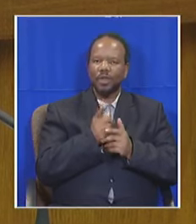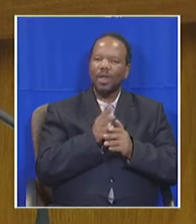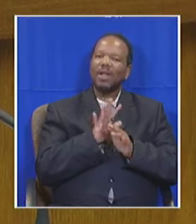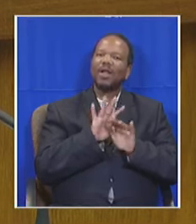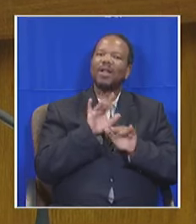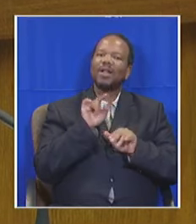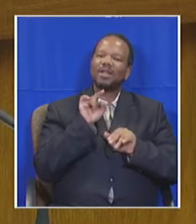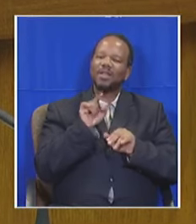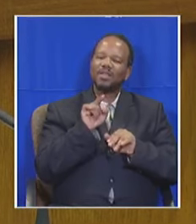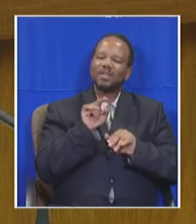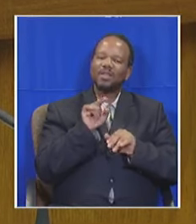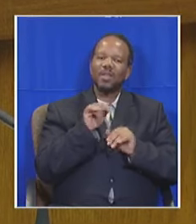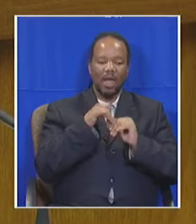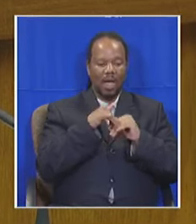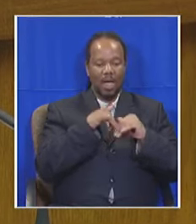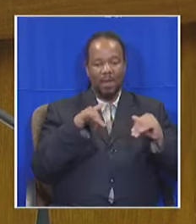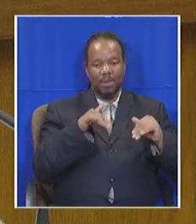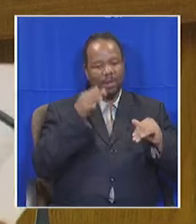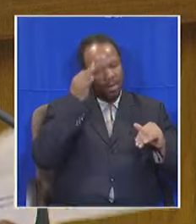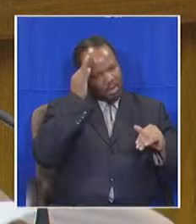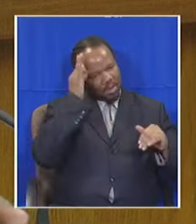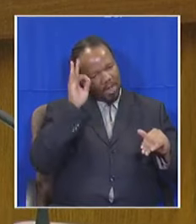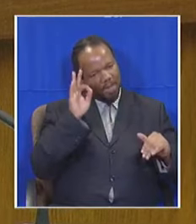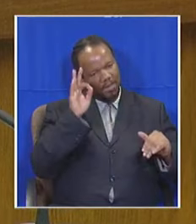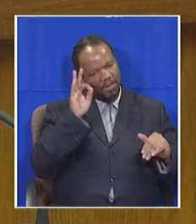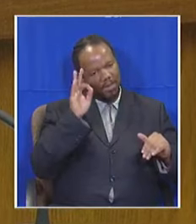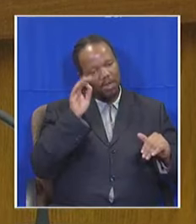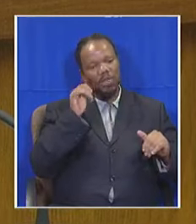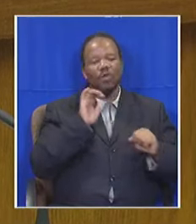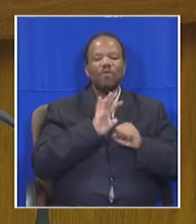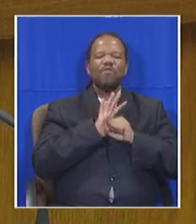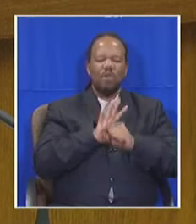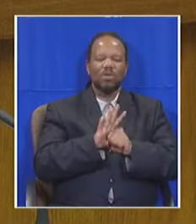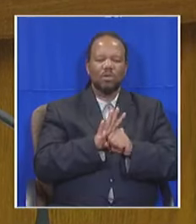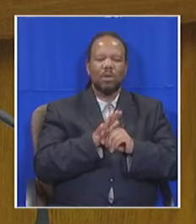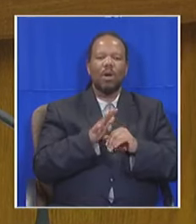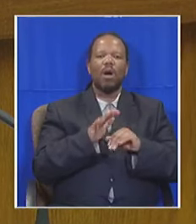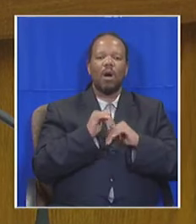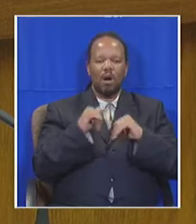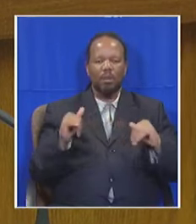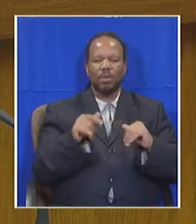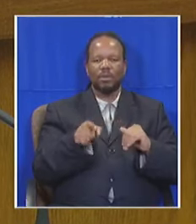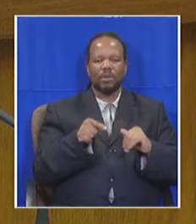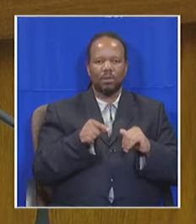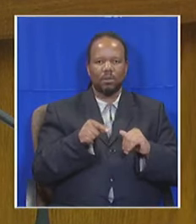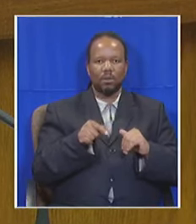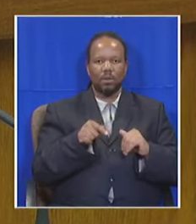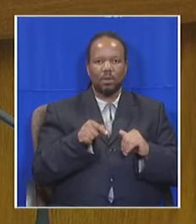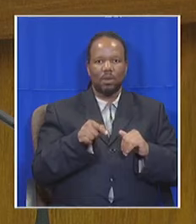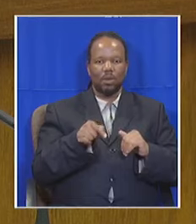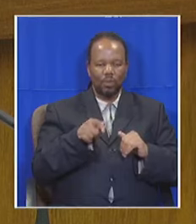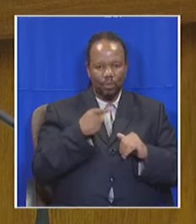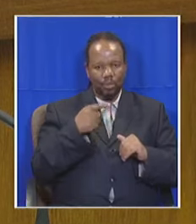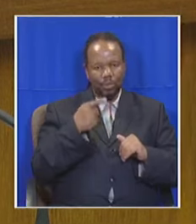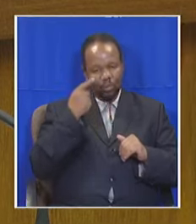attempt by the apartheid regime to ossify apartheid. We know that as a consequence of